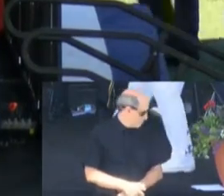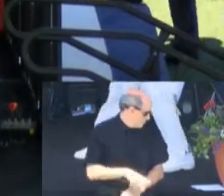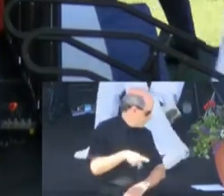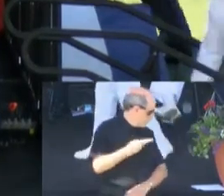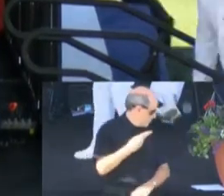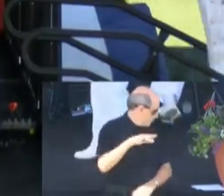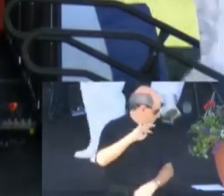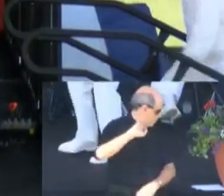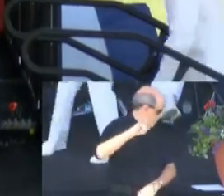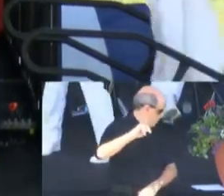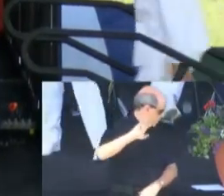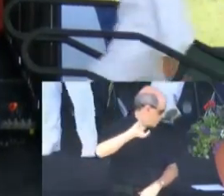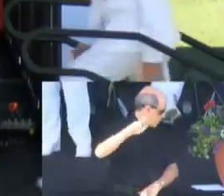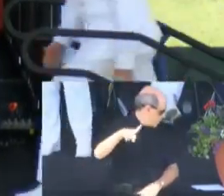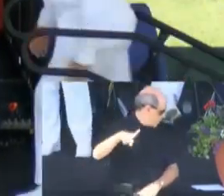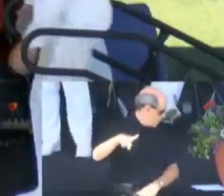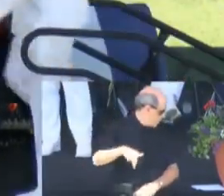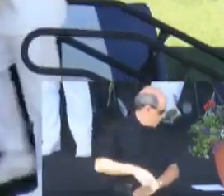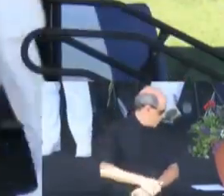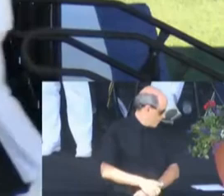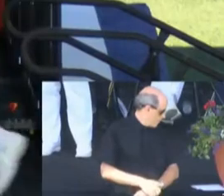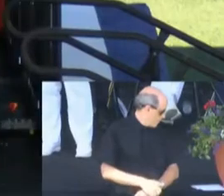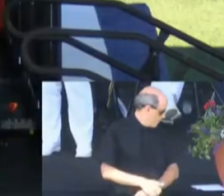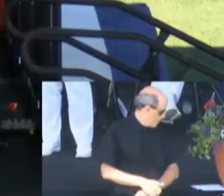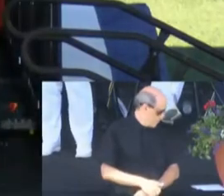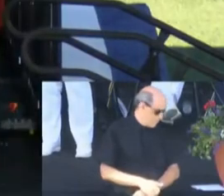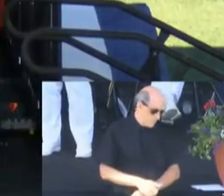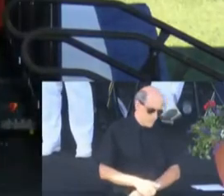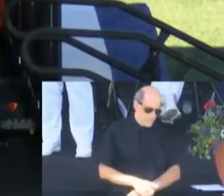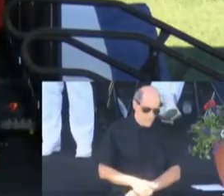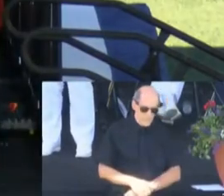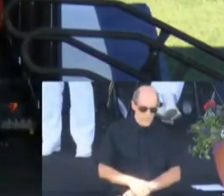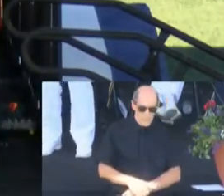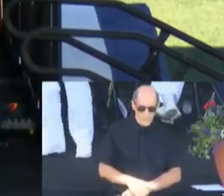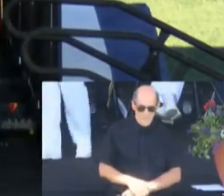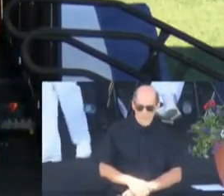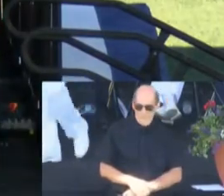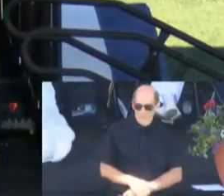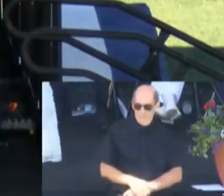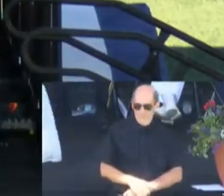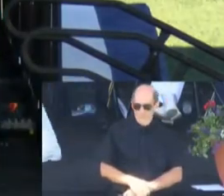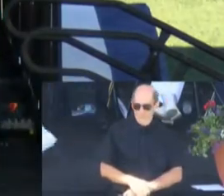Philip Albert Charles Iannozzi.